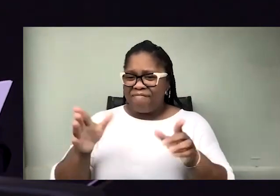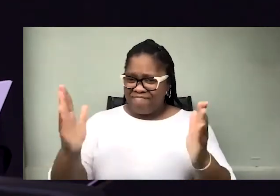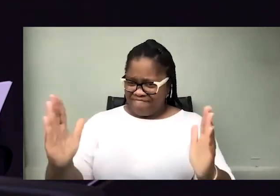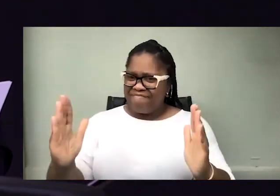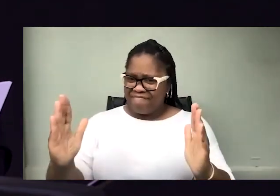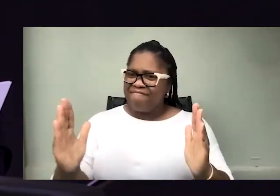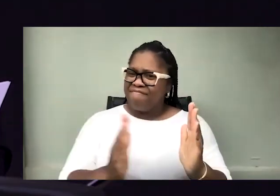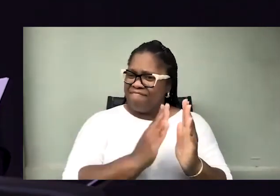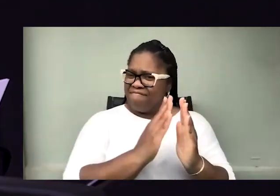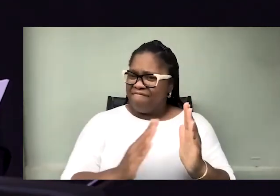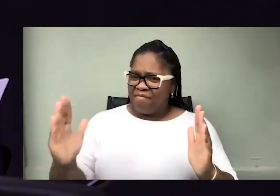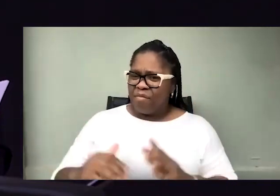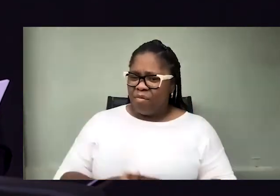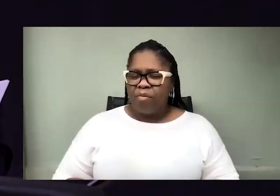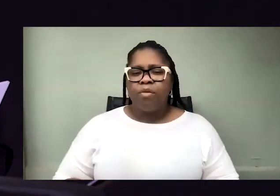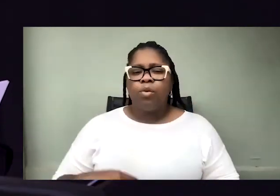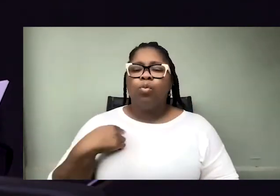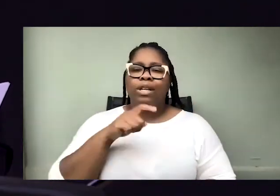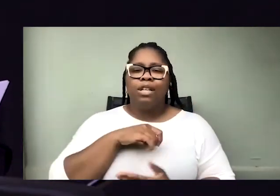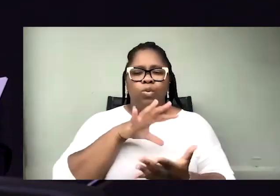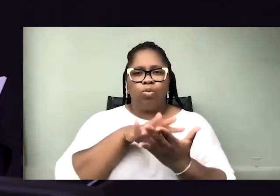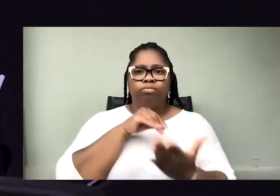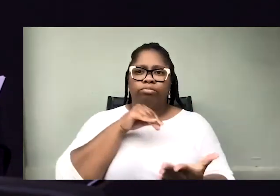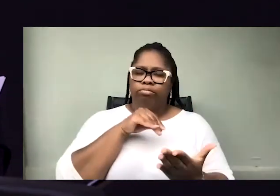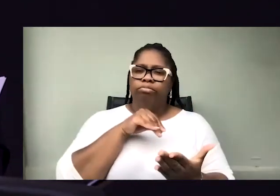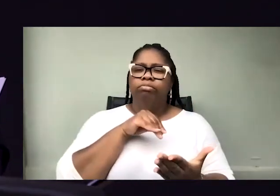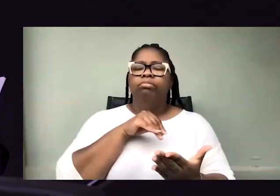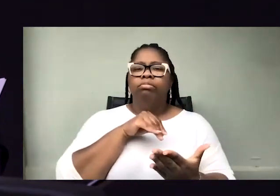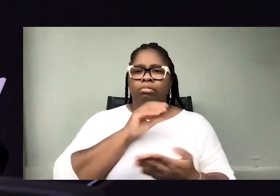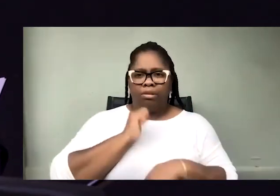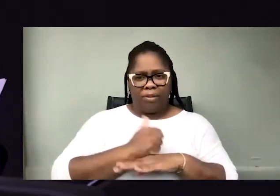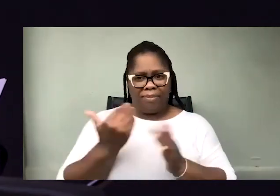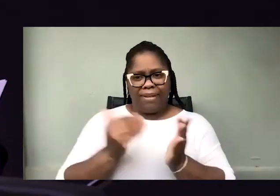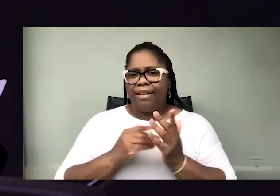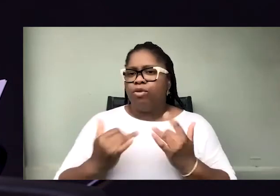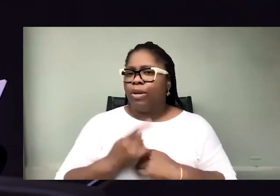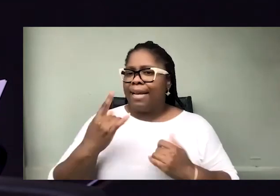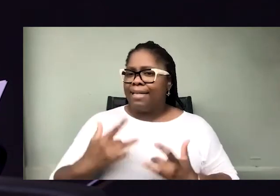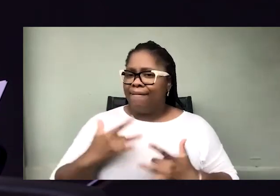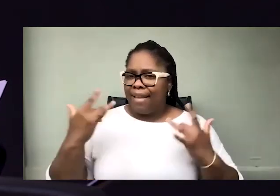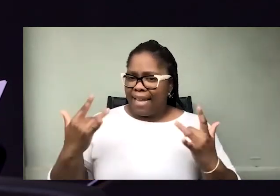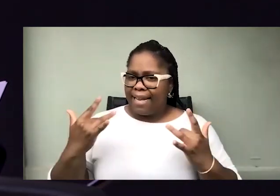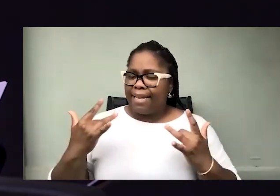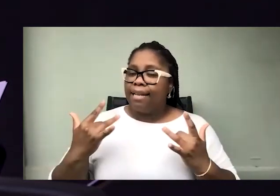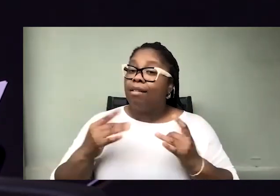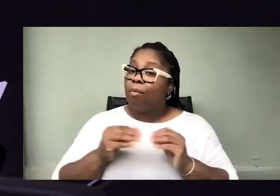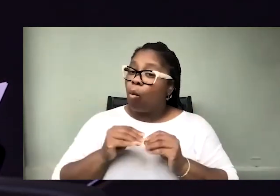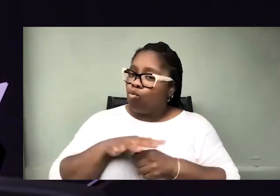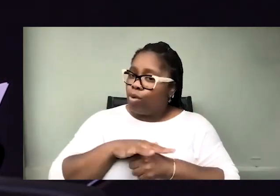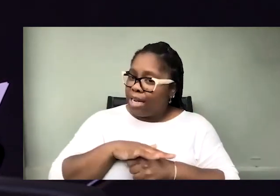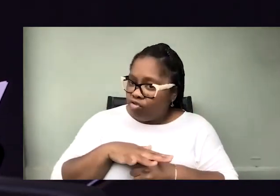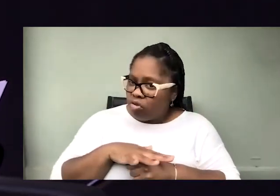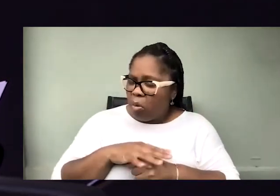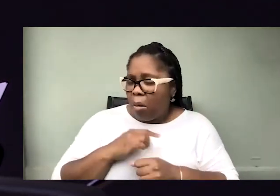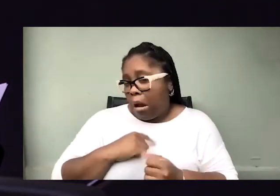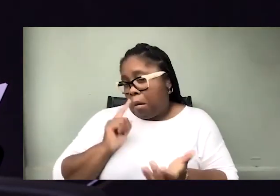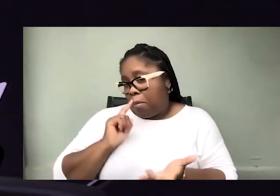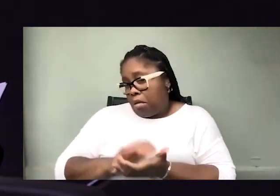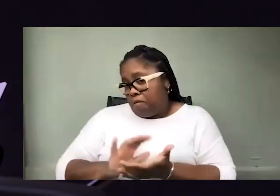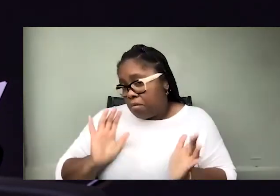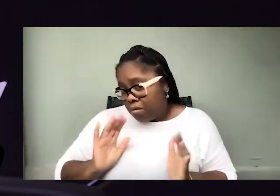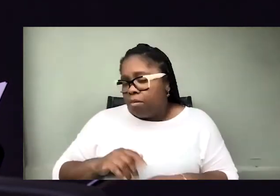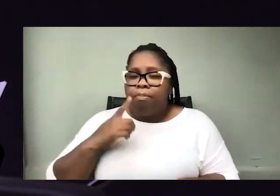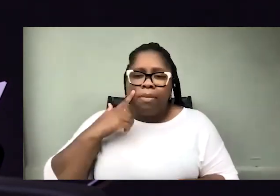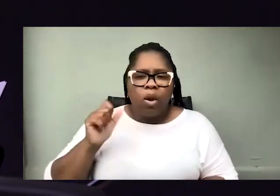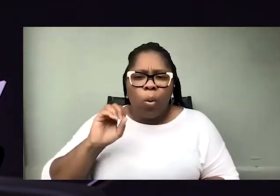We need to replicate today's event, I would think, on a much more regional scale, because Orange